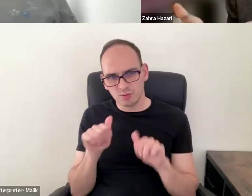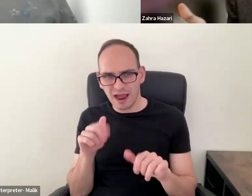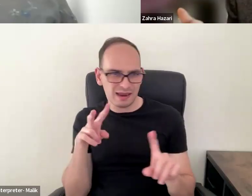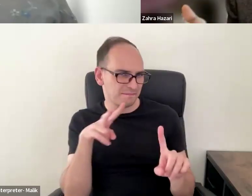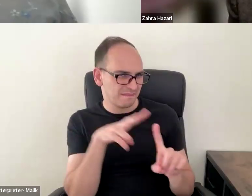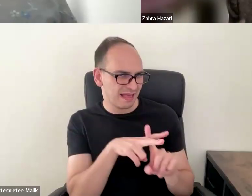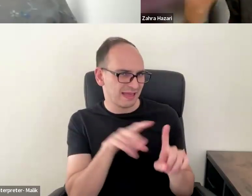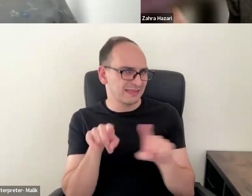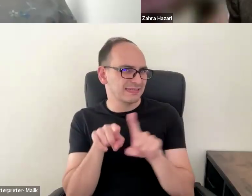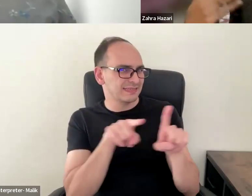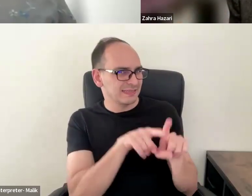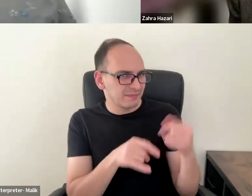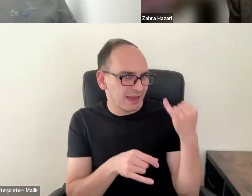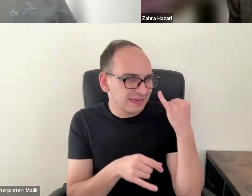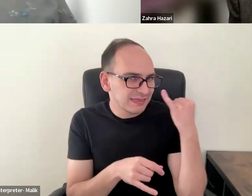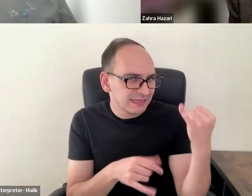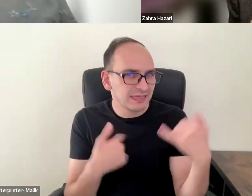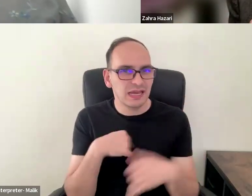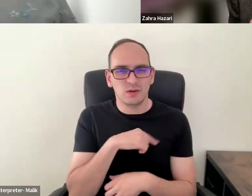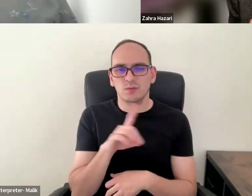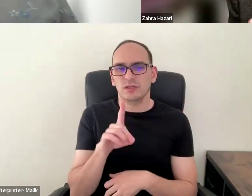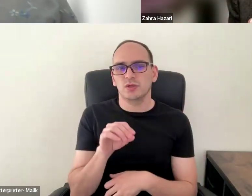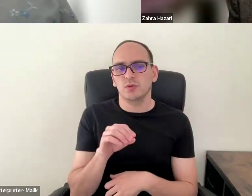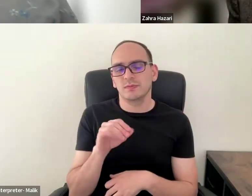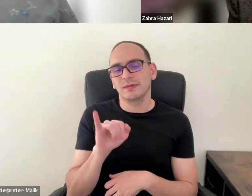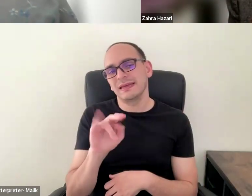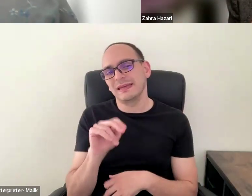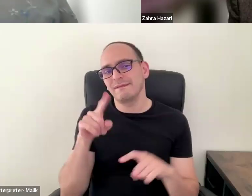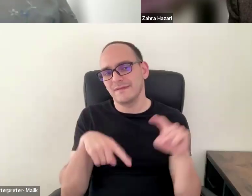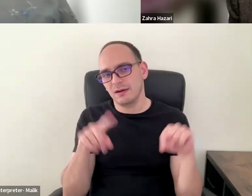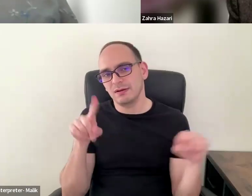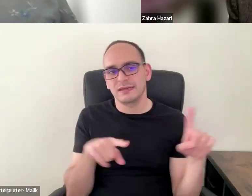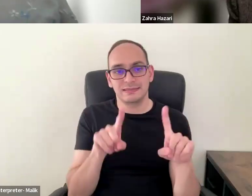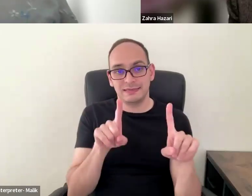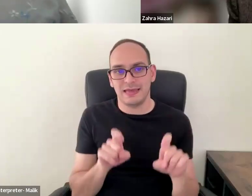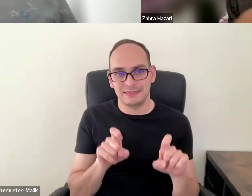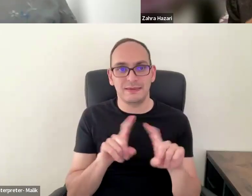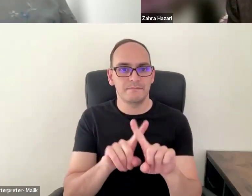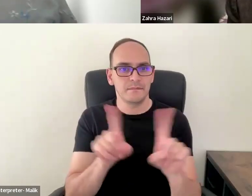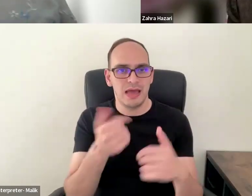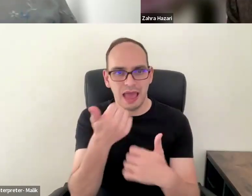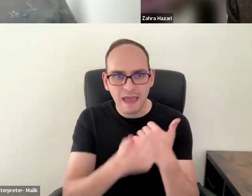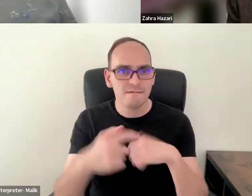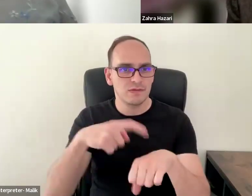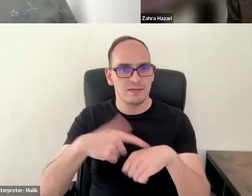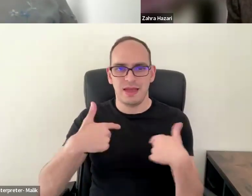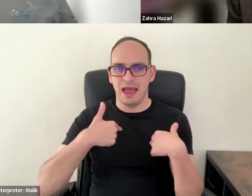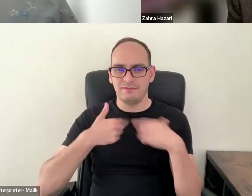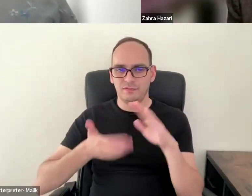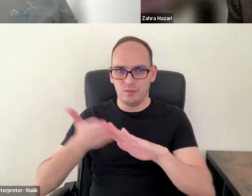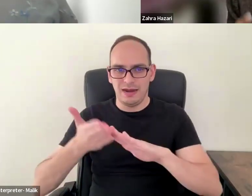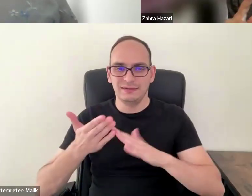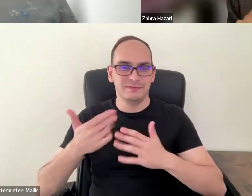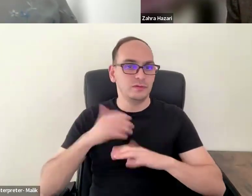same things to another discipline and redo the measurement and variance testing. But they have, every time I've done it, and I've done it